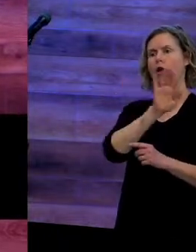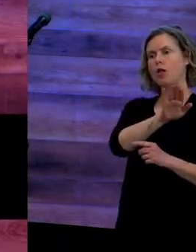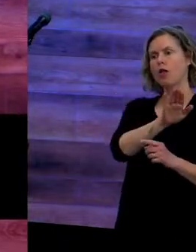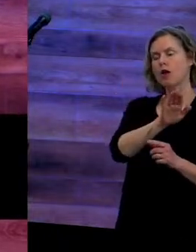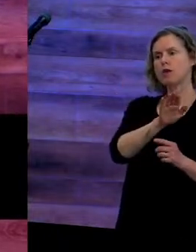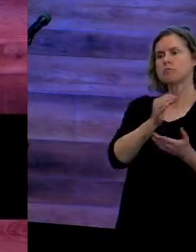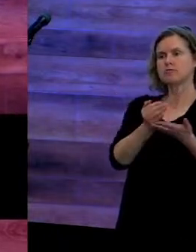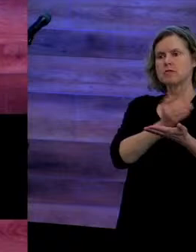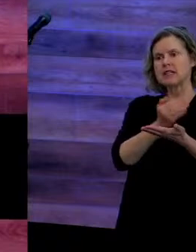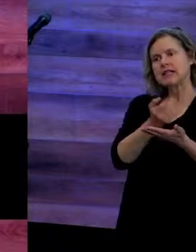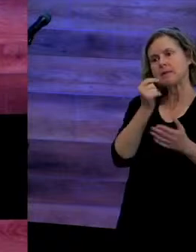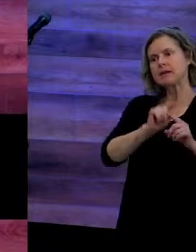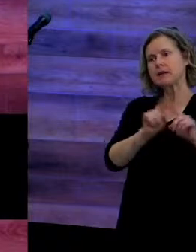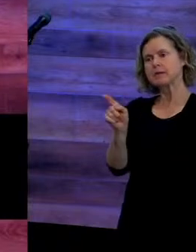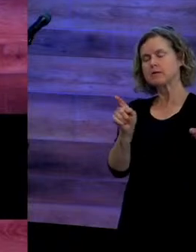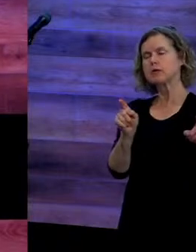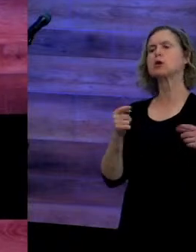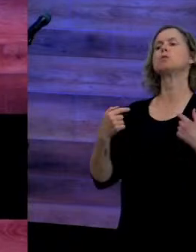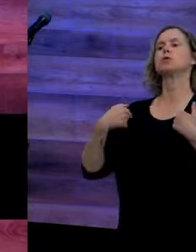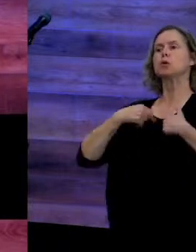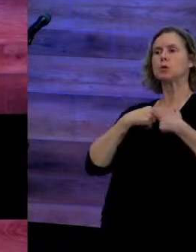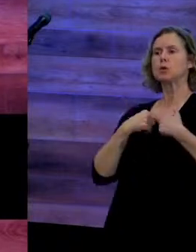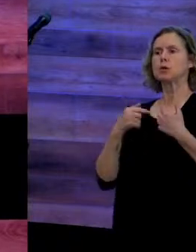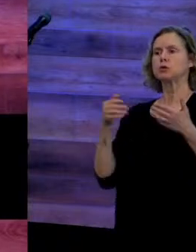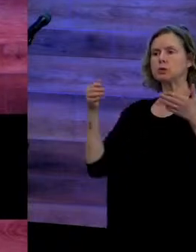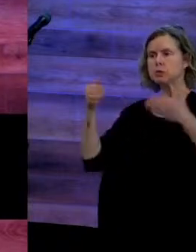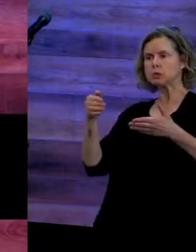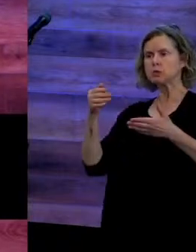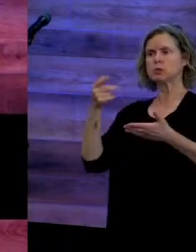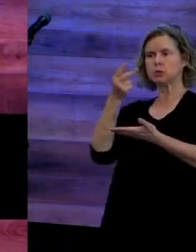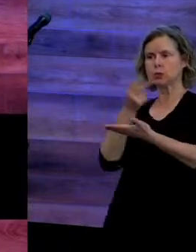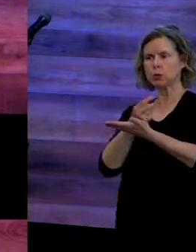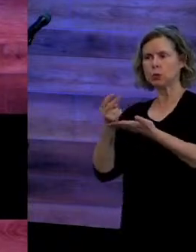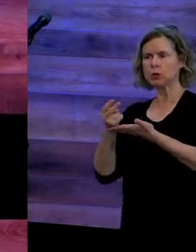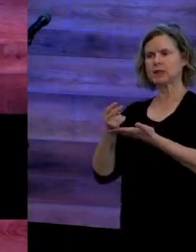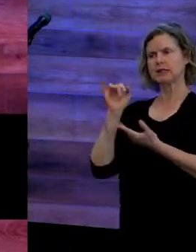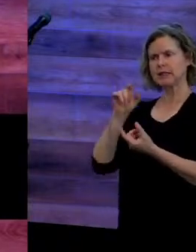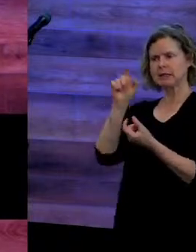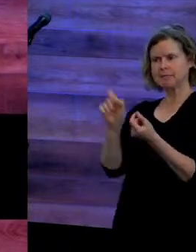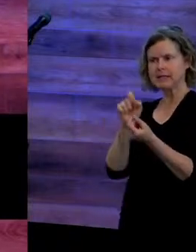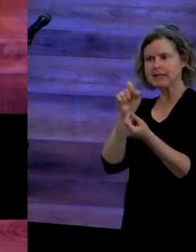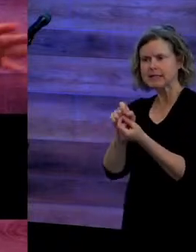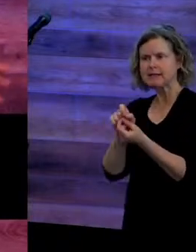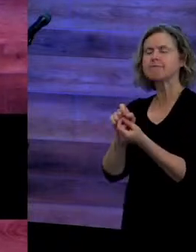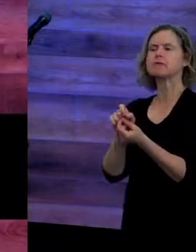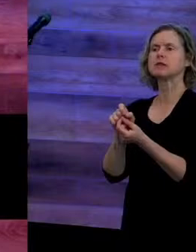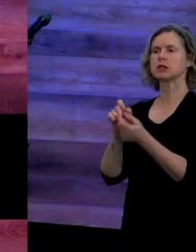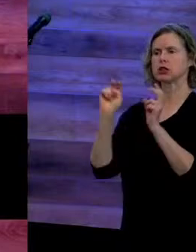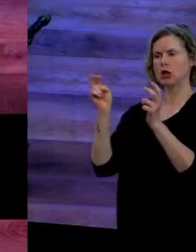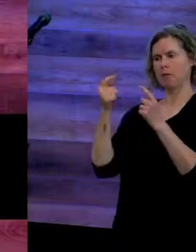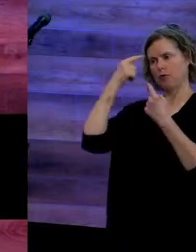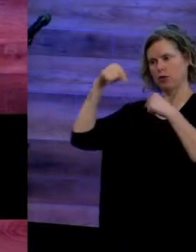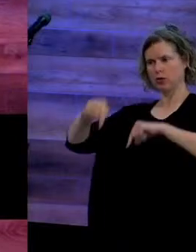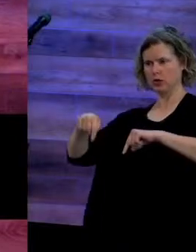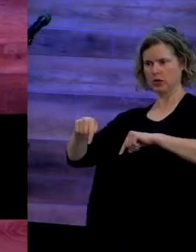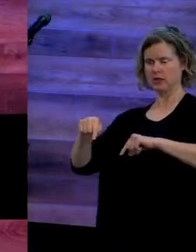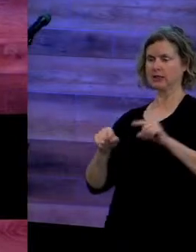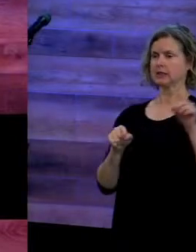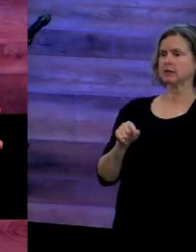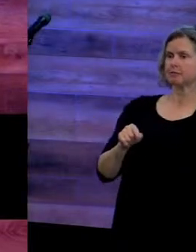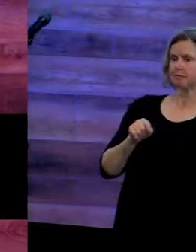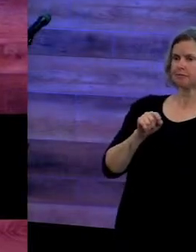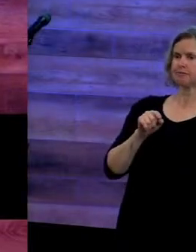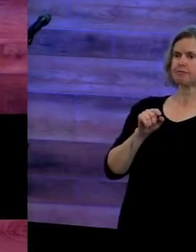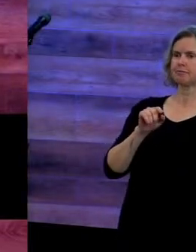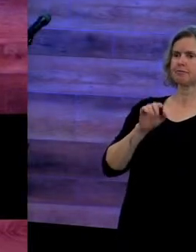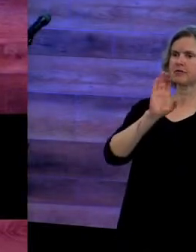for 2 weeks to be able to do some kind of campus-specific topics. And so over at Chester Park, they were doing some topics that Dean